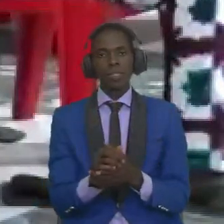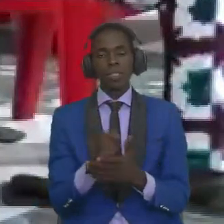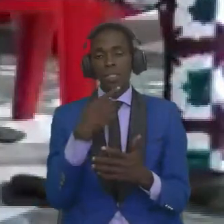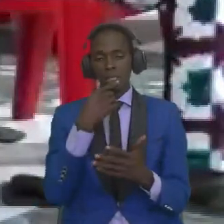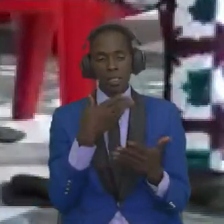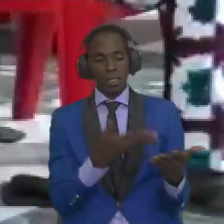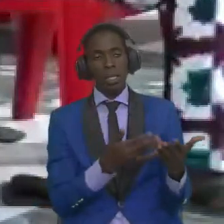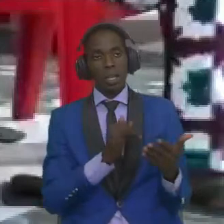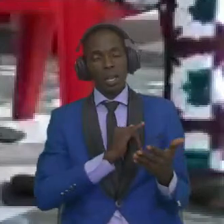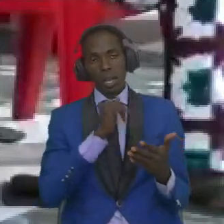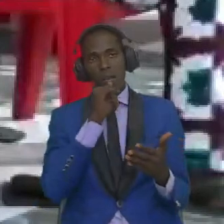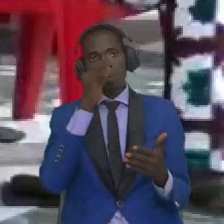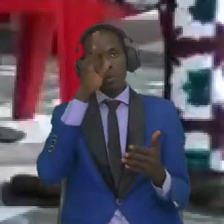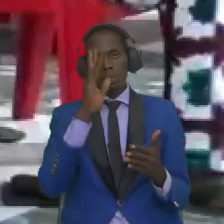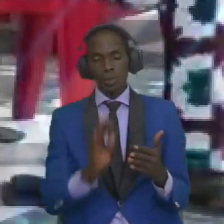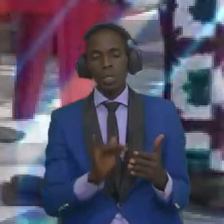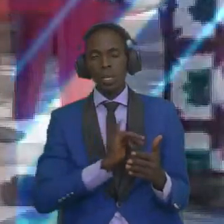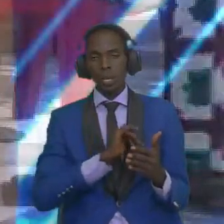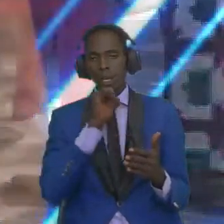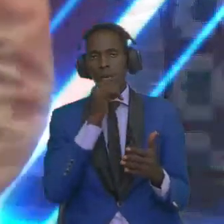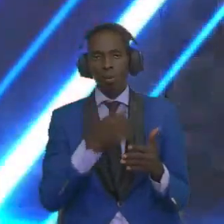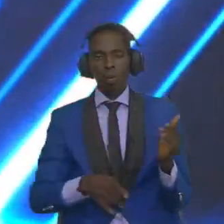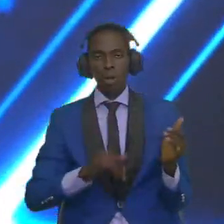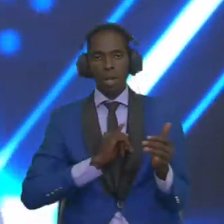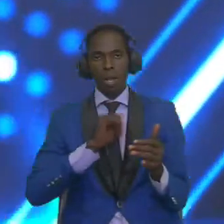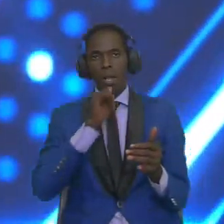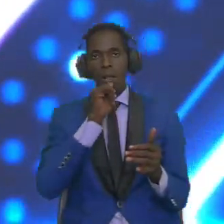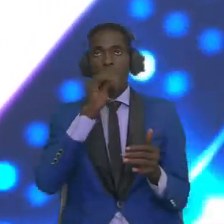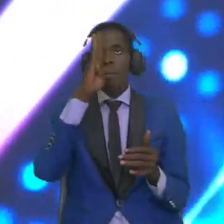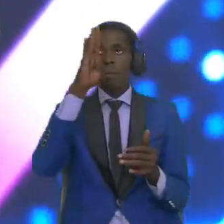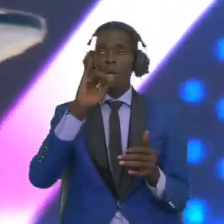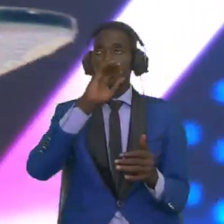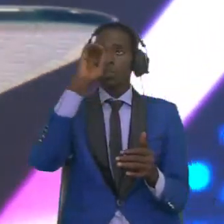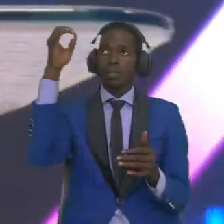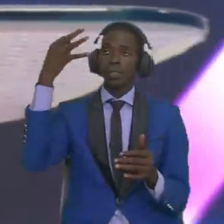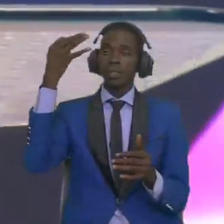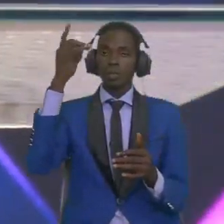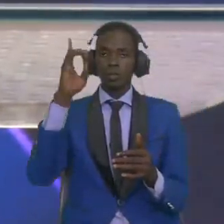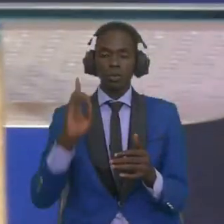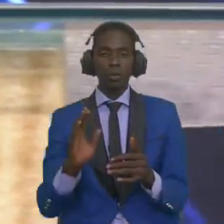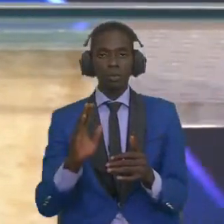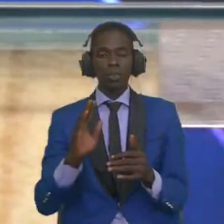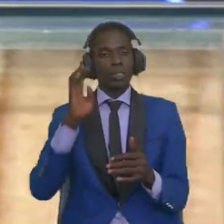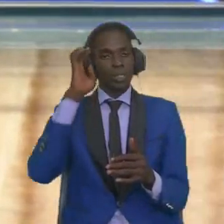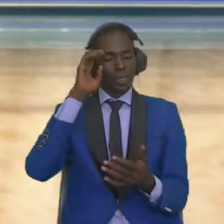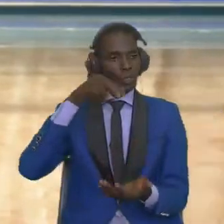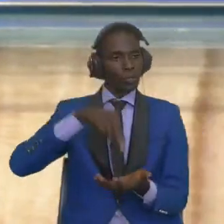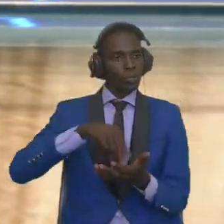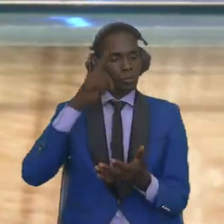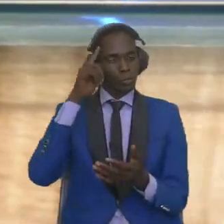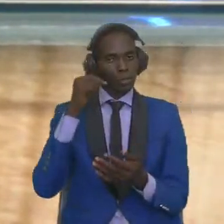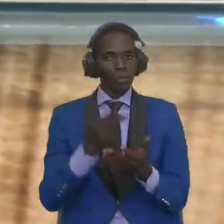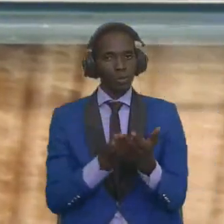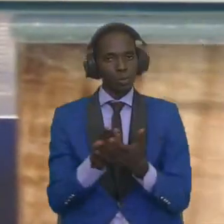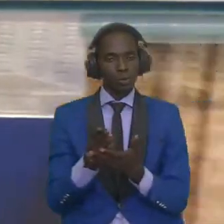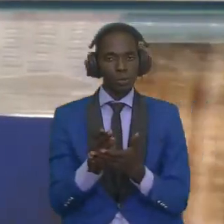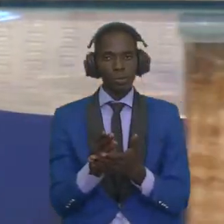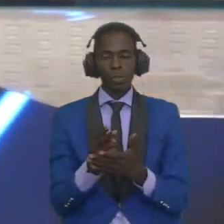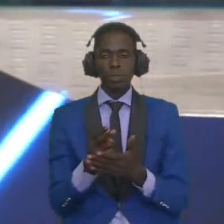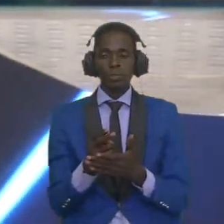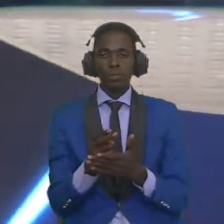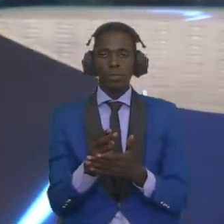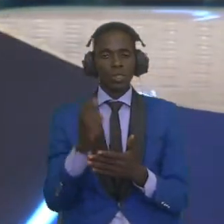preacher. I am what I am. By the grace of God, he stood for the truth. He affirmed the